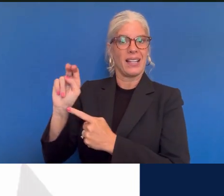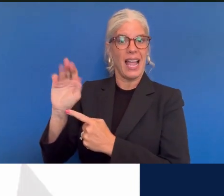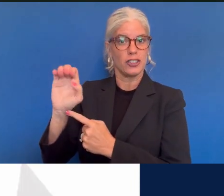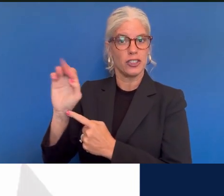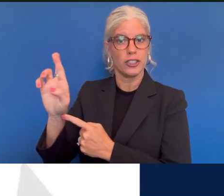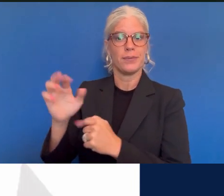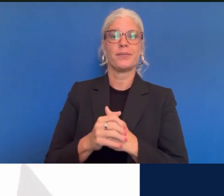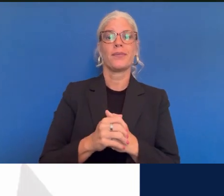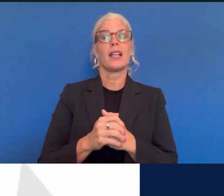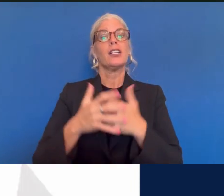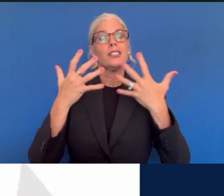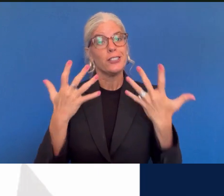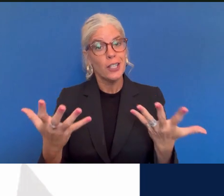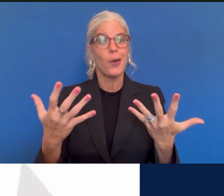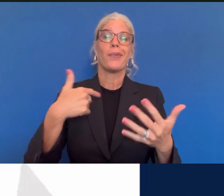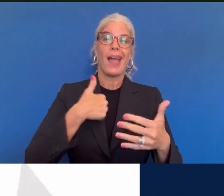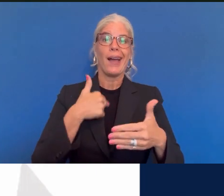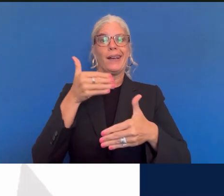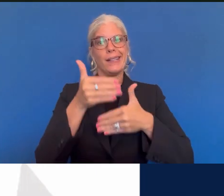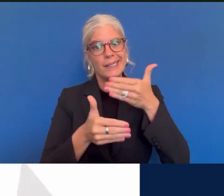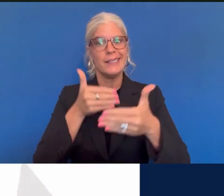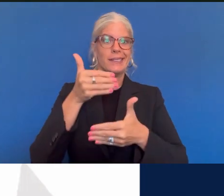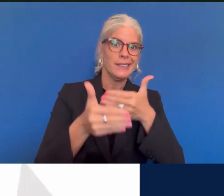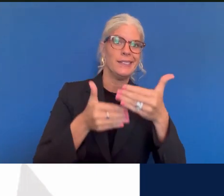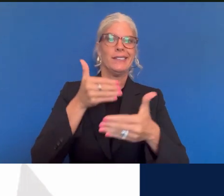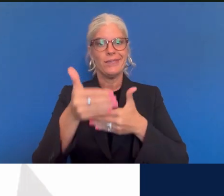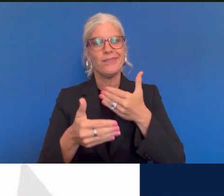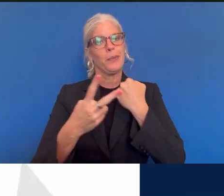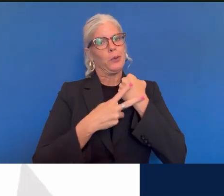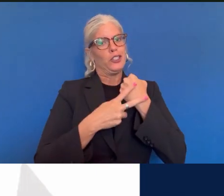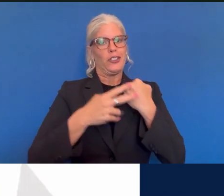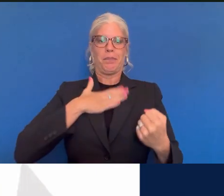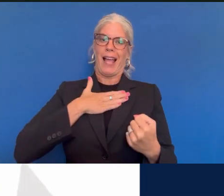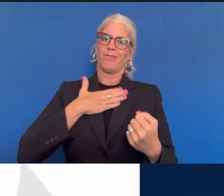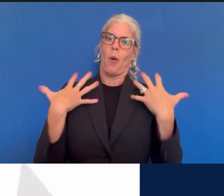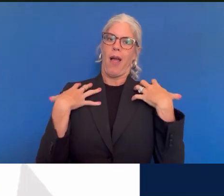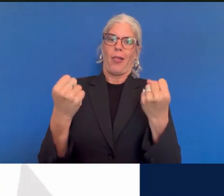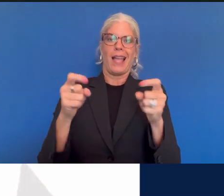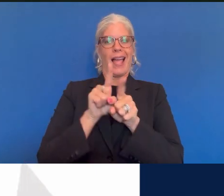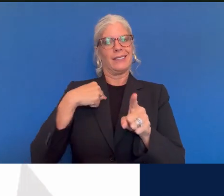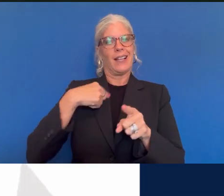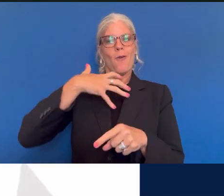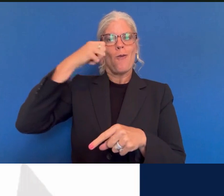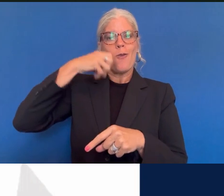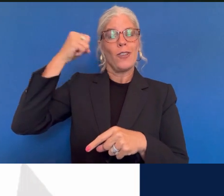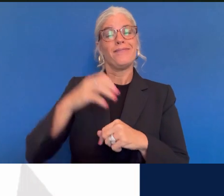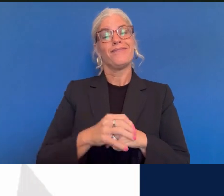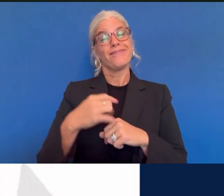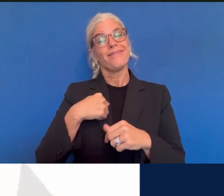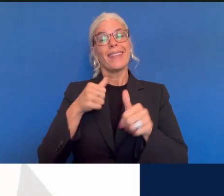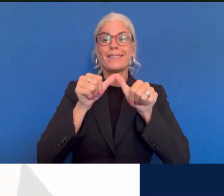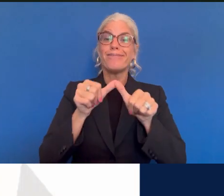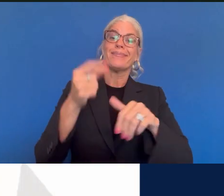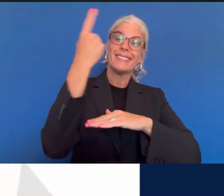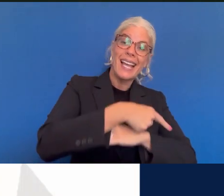screening necessary as you age to deal with cancer or to deal with whatever else you should do